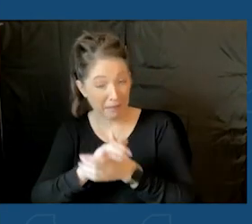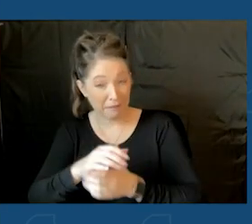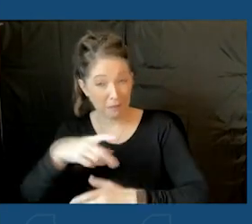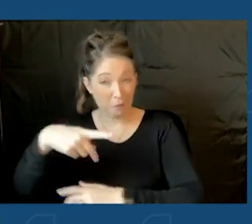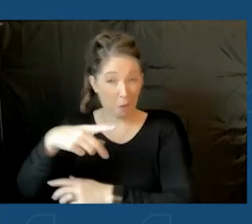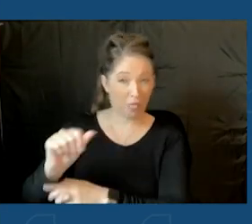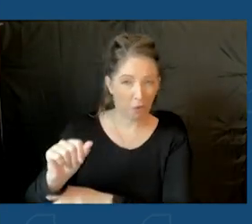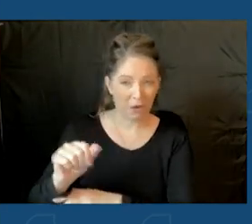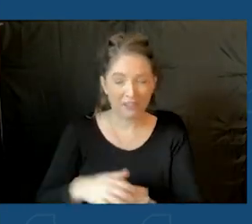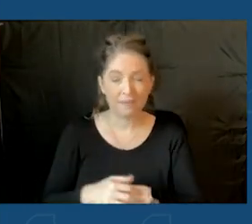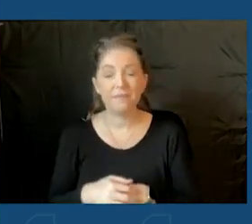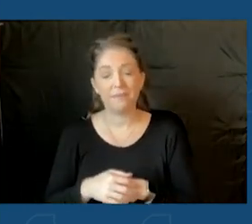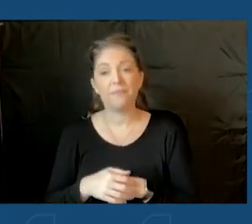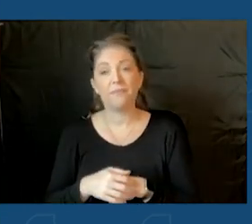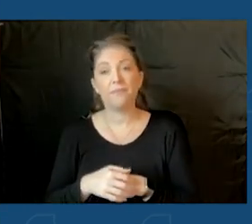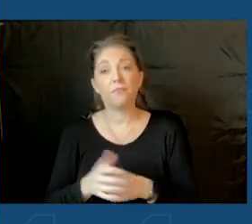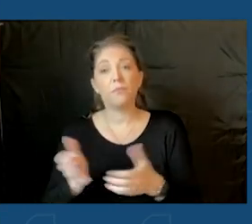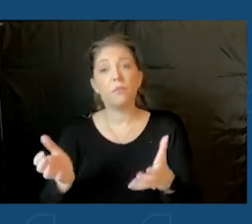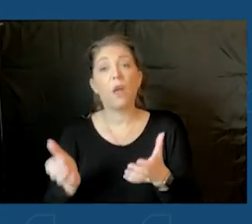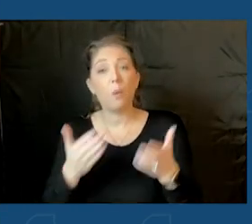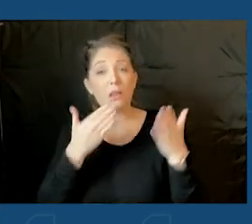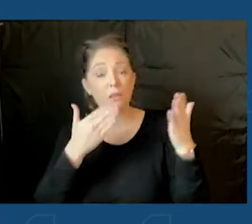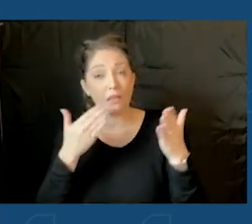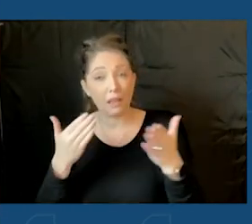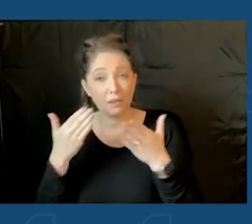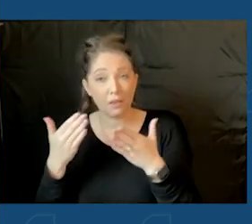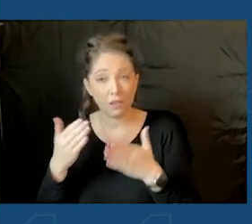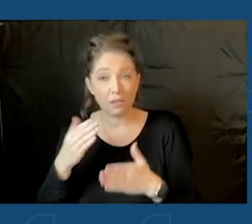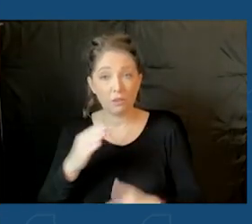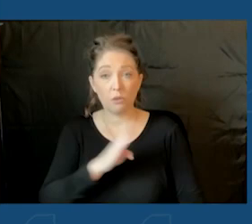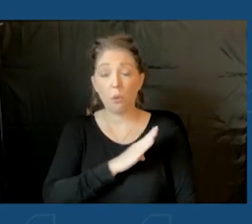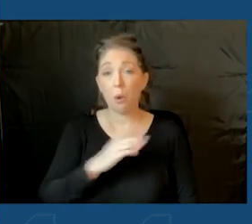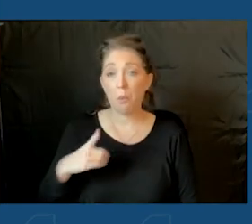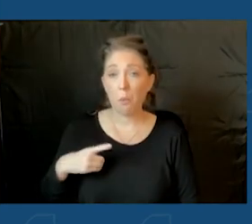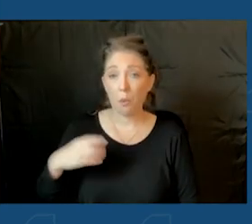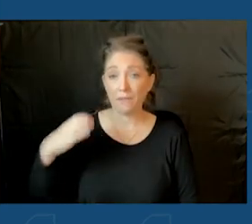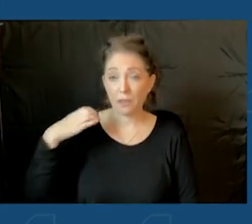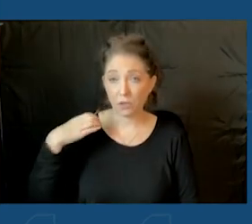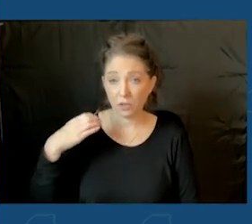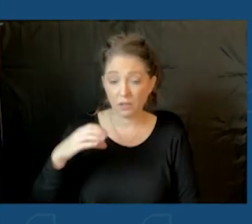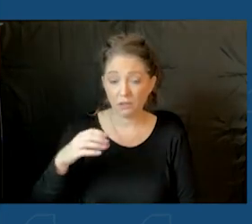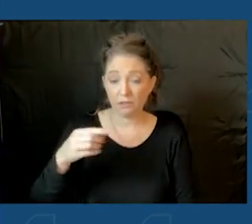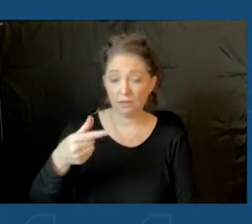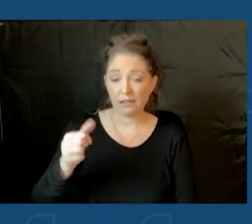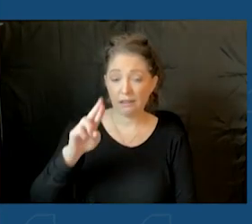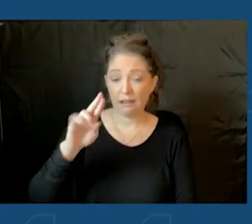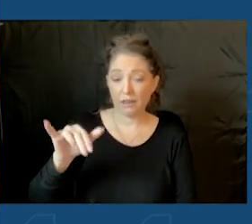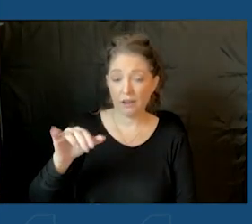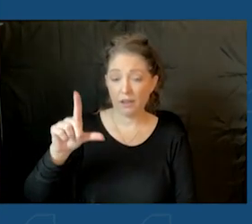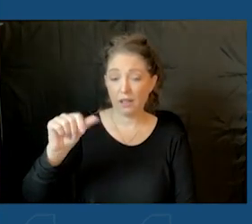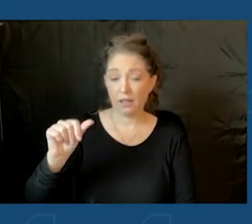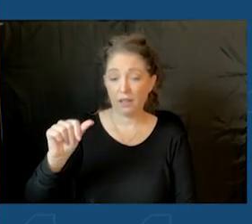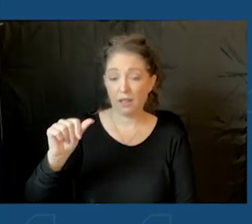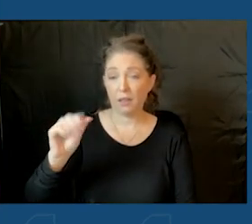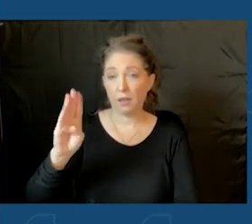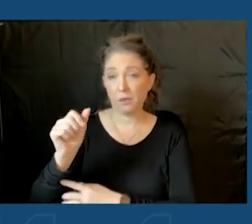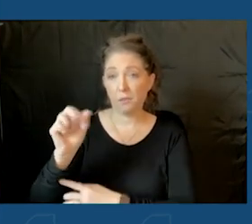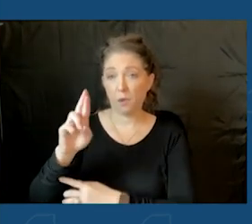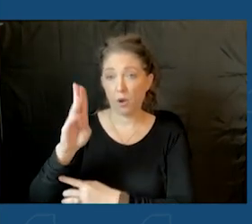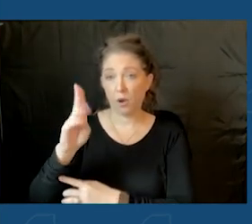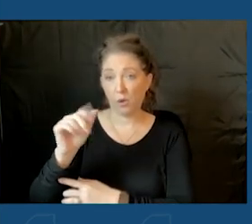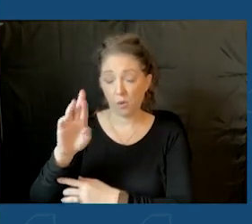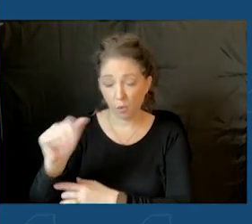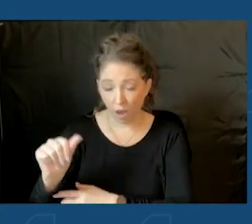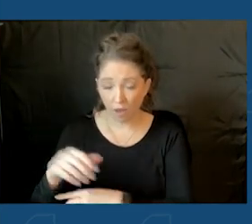I would like also to say thank you to the Board of Commissioners. Gary LaBarbera is here, Vice Chair Linford is